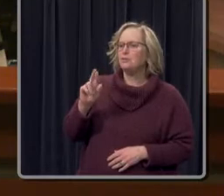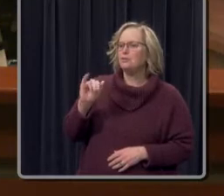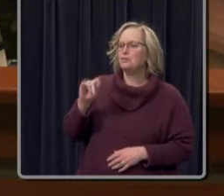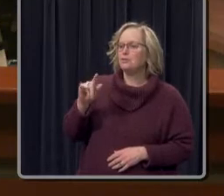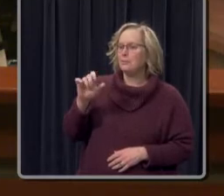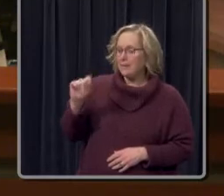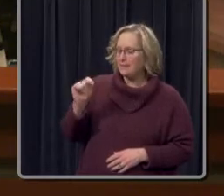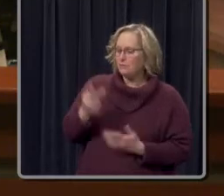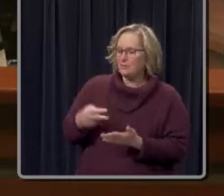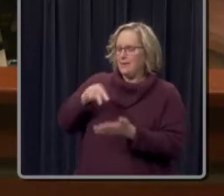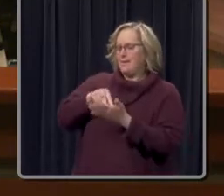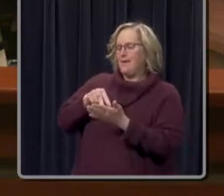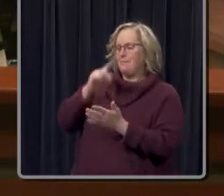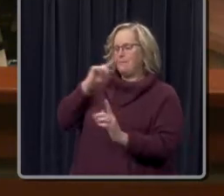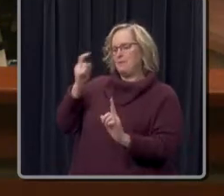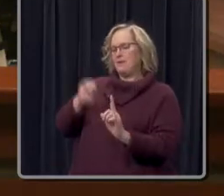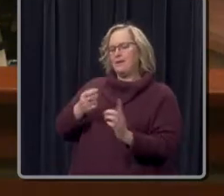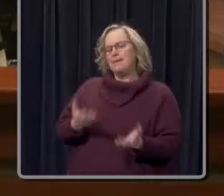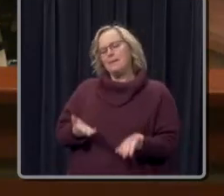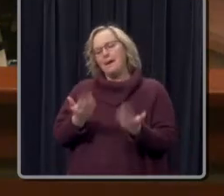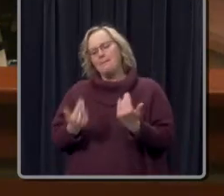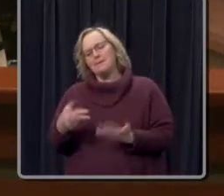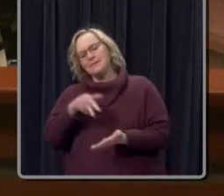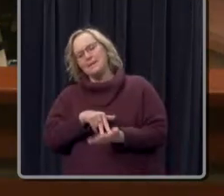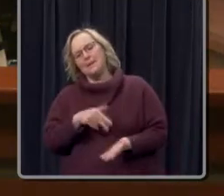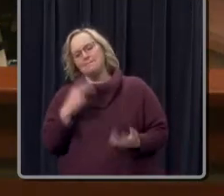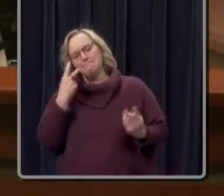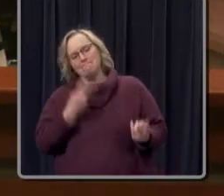recognized. Come on, get on your feet there. There you